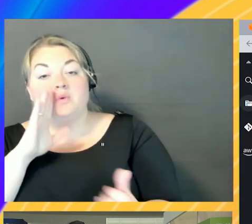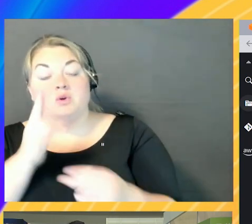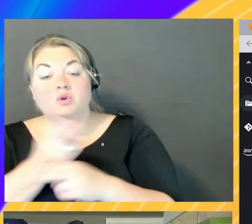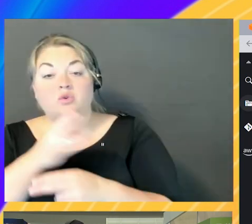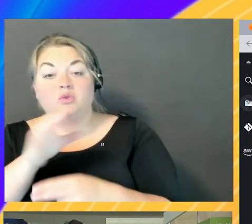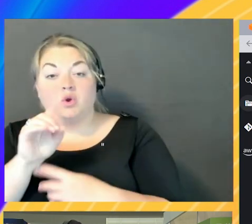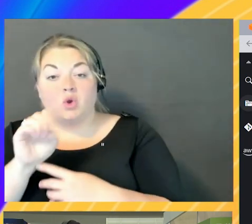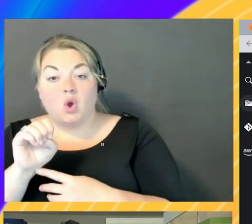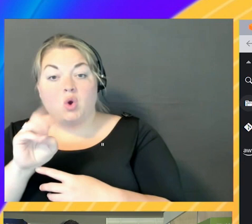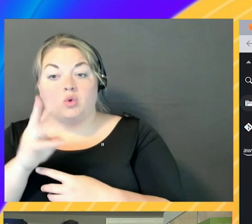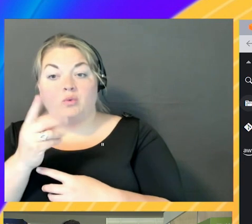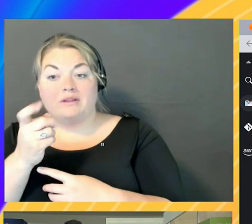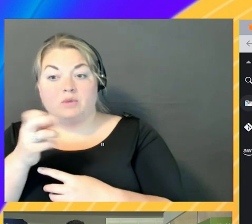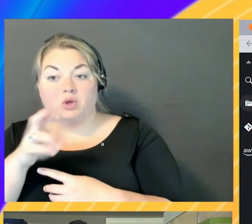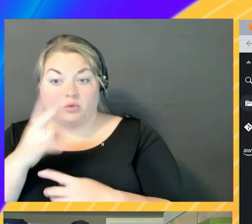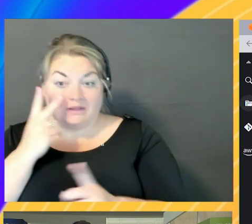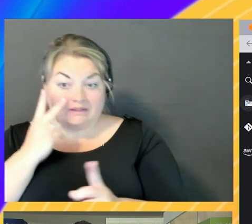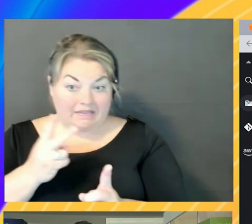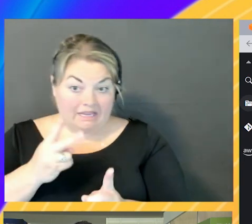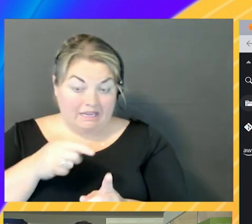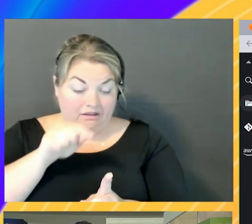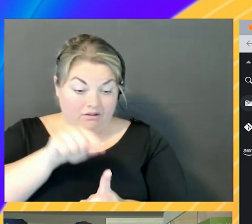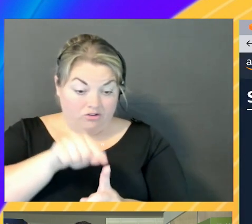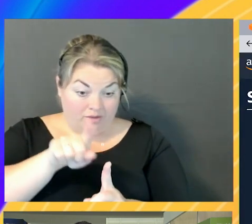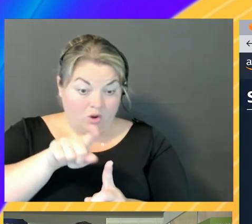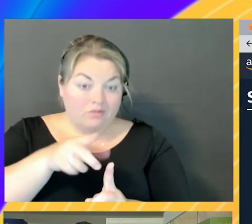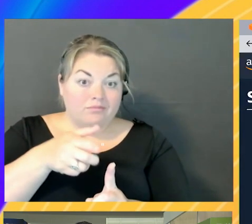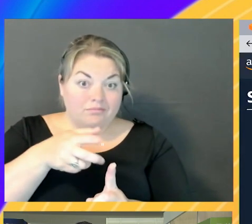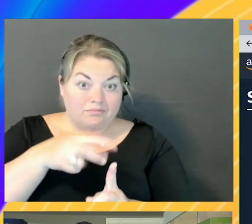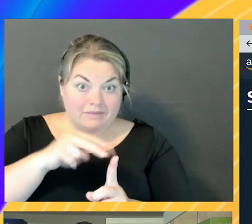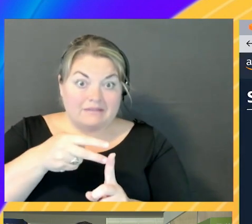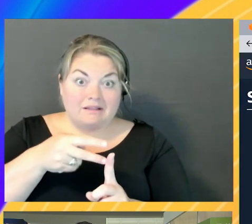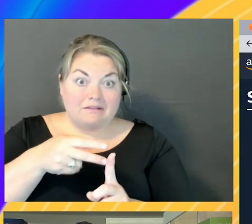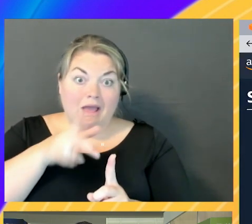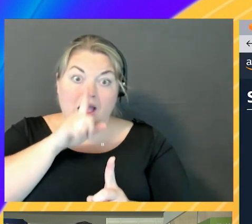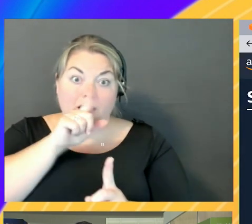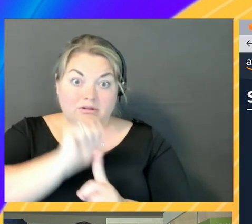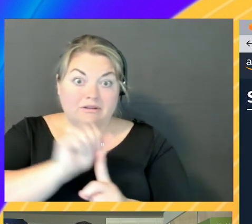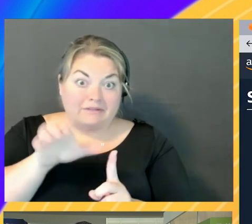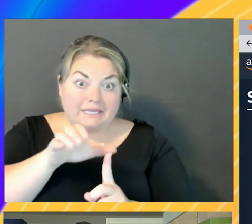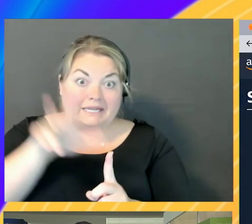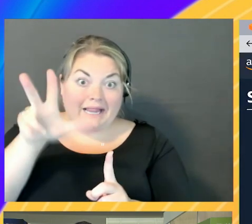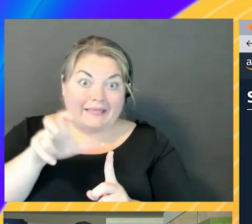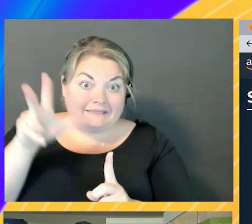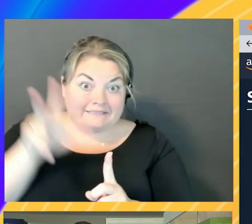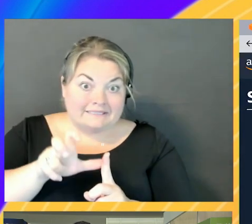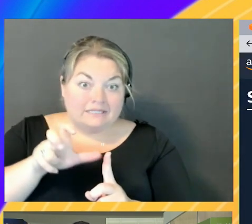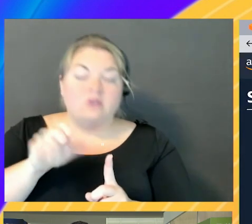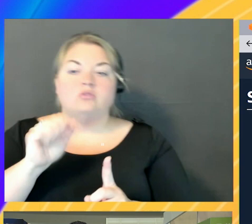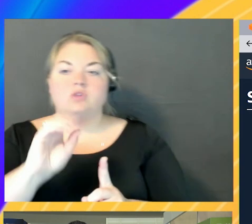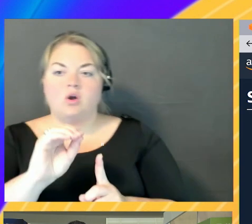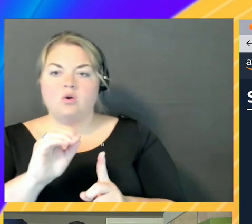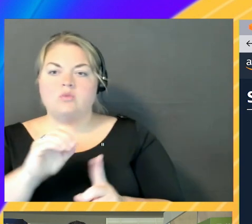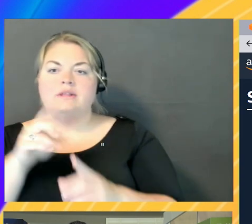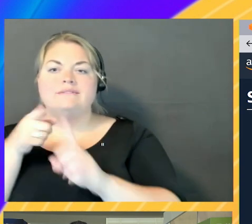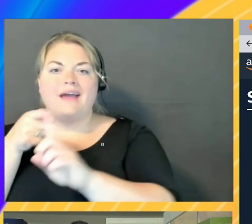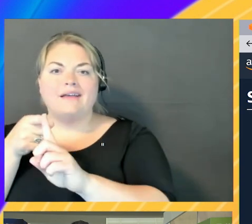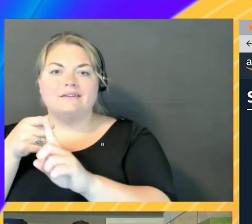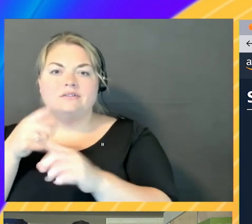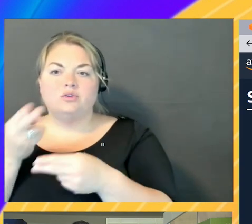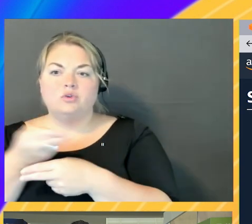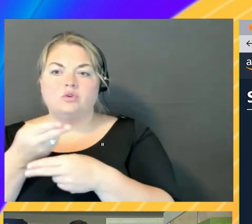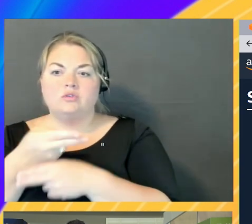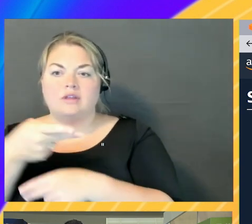check mark. That means it's actively listening. Yep. And then the task here is to use a file extension for